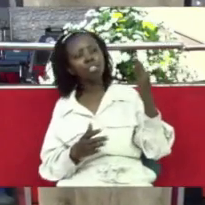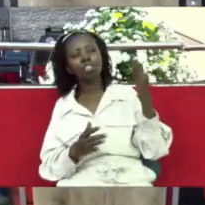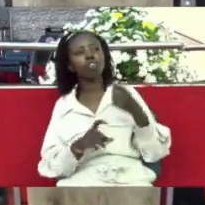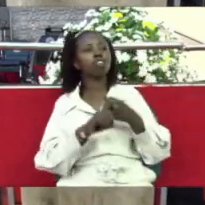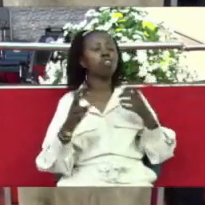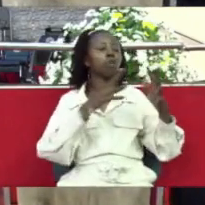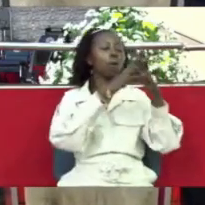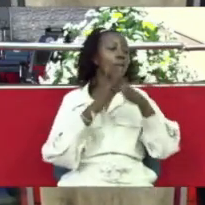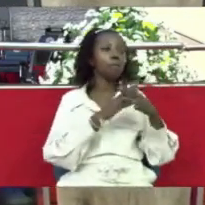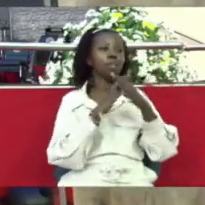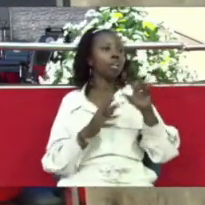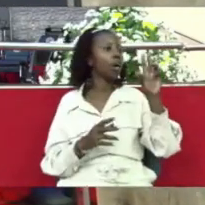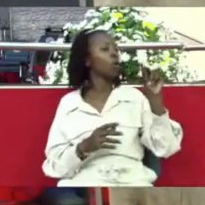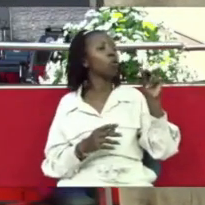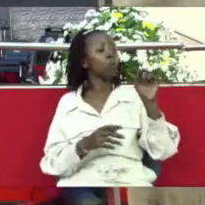It's your church.